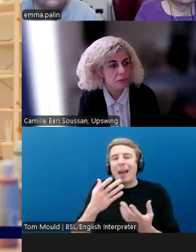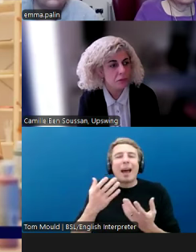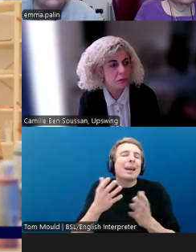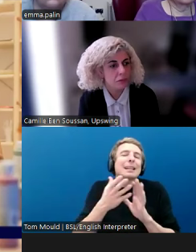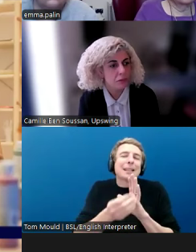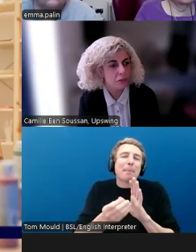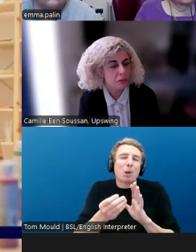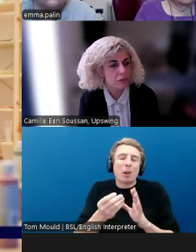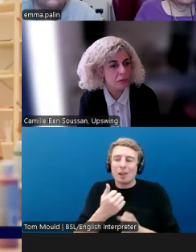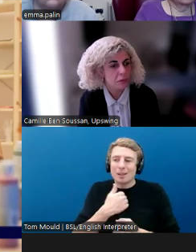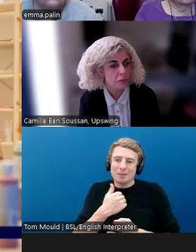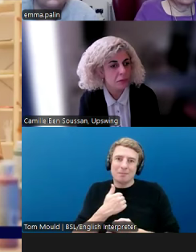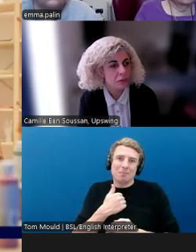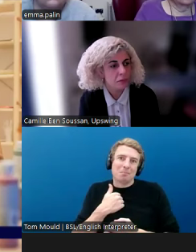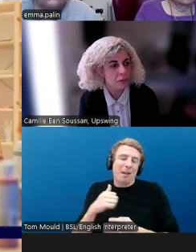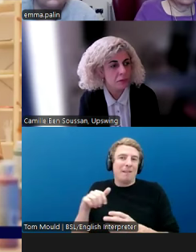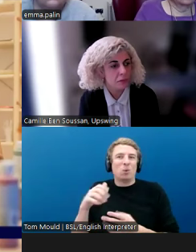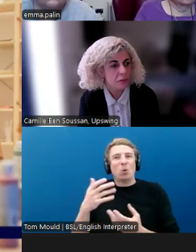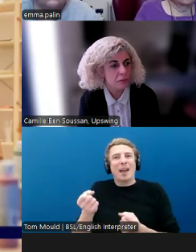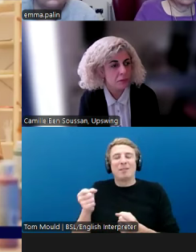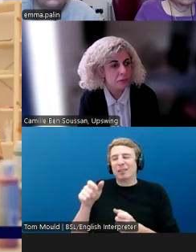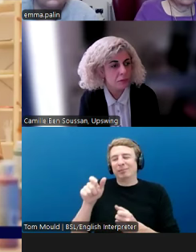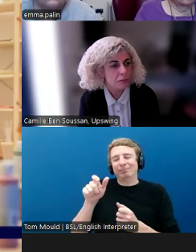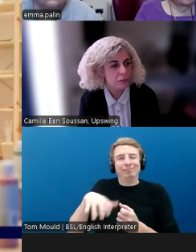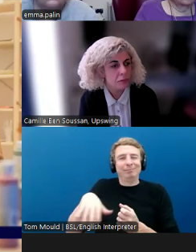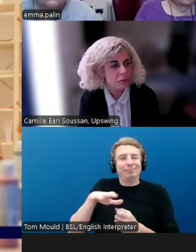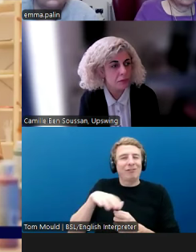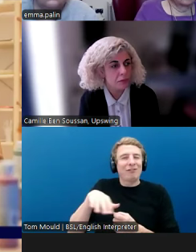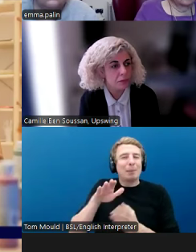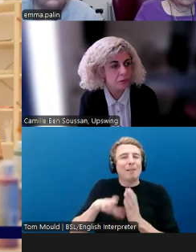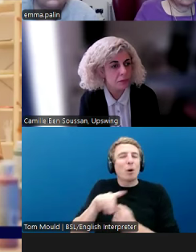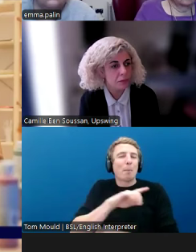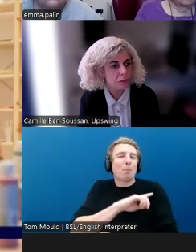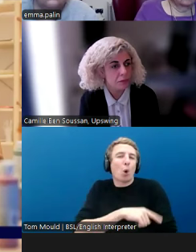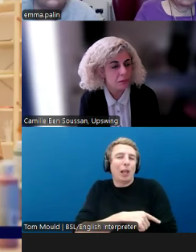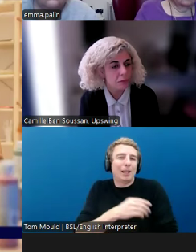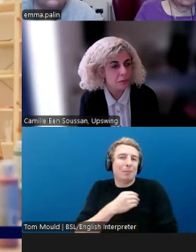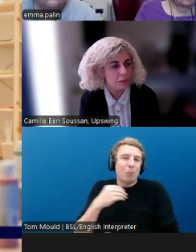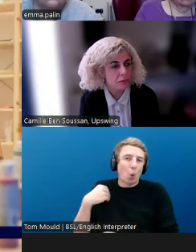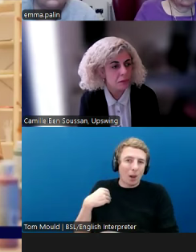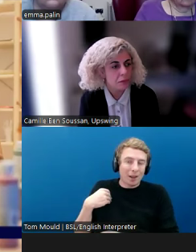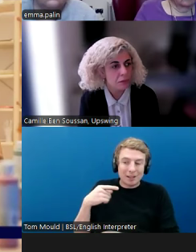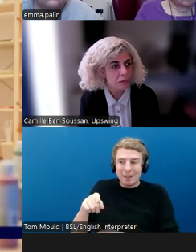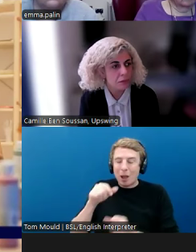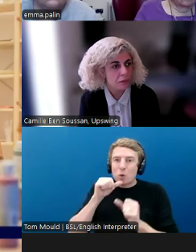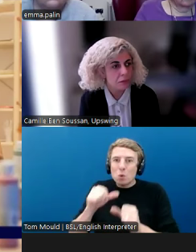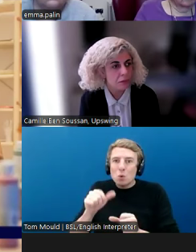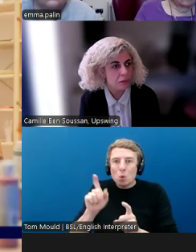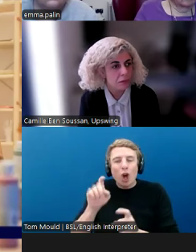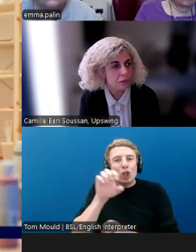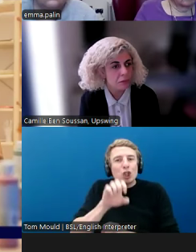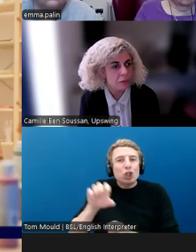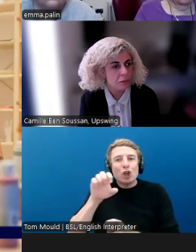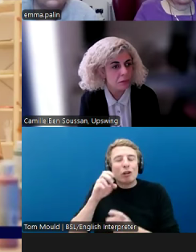and they absolutely love the Eurovision. And for us, it's not something that's huge, but for them it is. So there's lots of different experiences when it comes